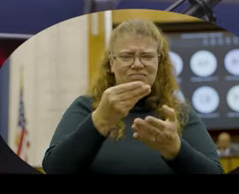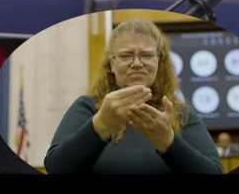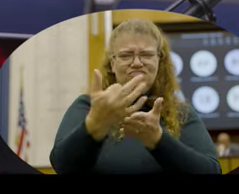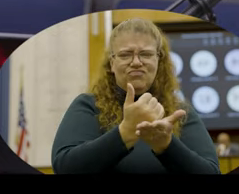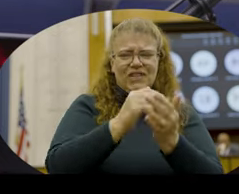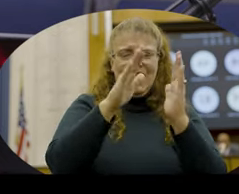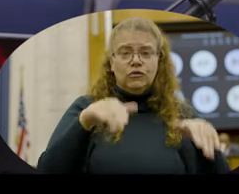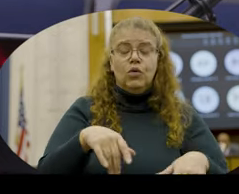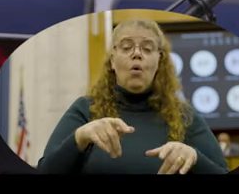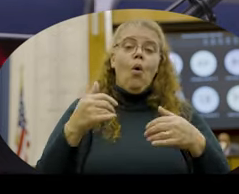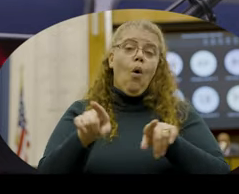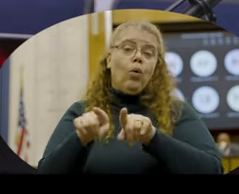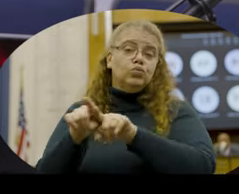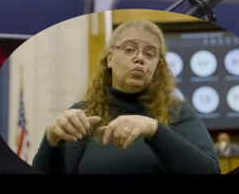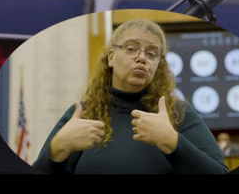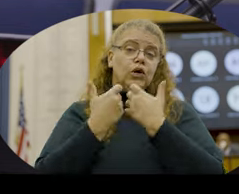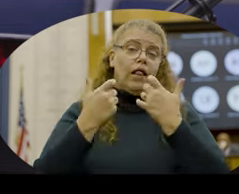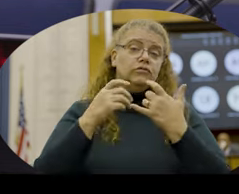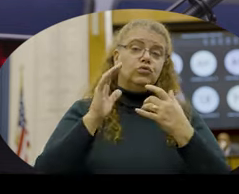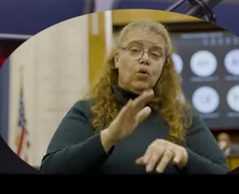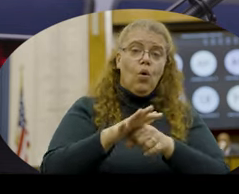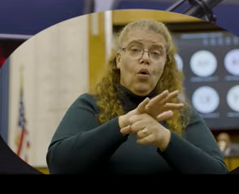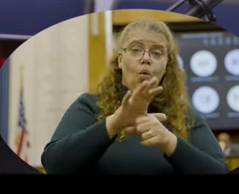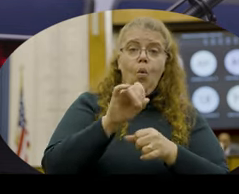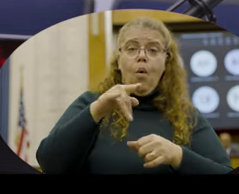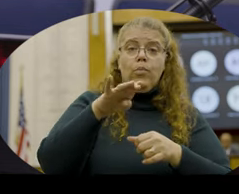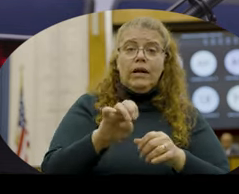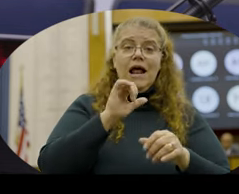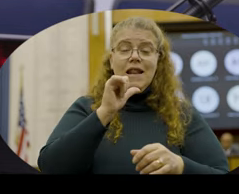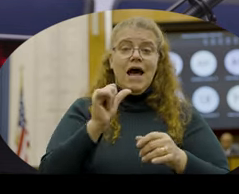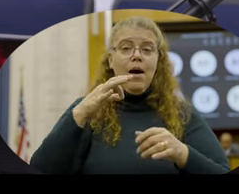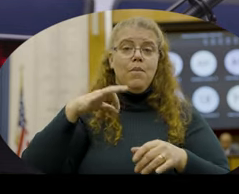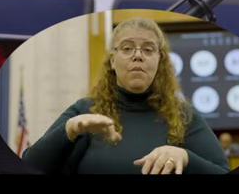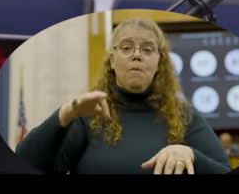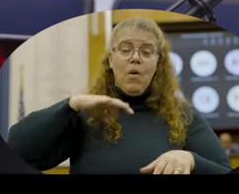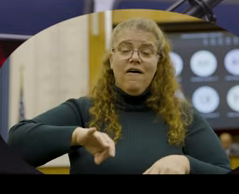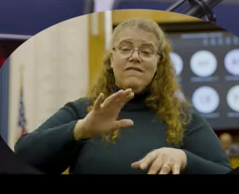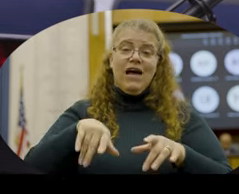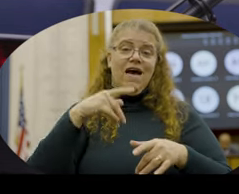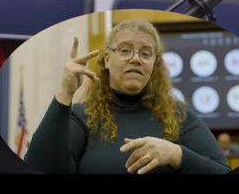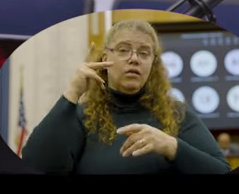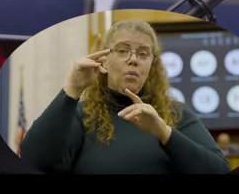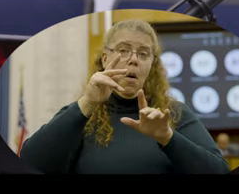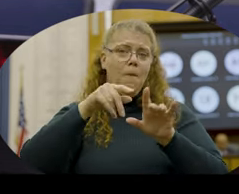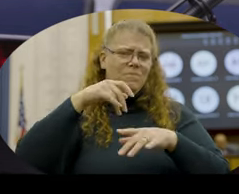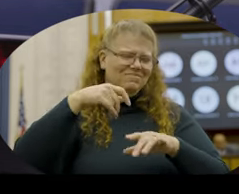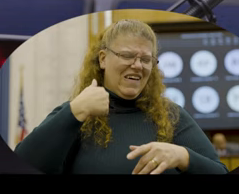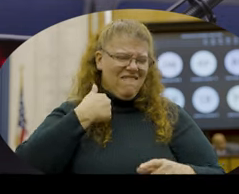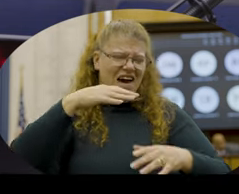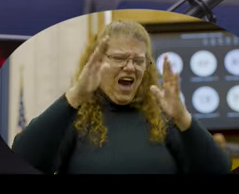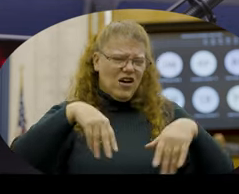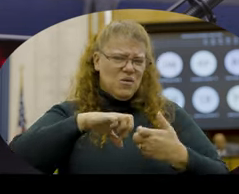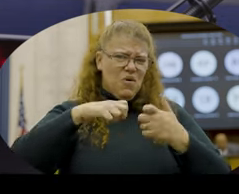also challenge our local corporate, nonprofit, and philanthropic partners to help us address our housing crisis